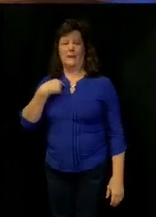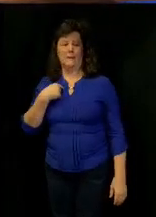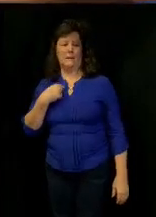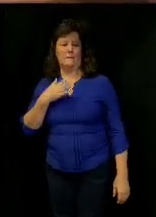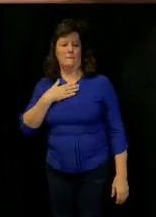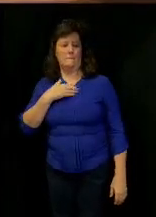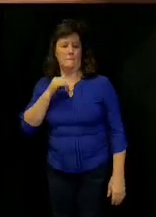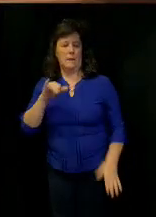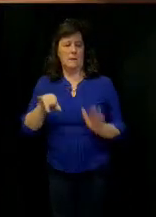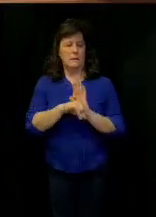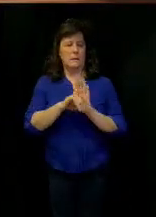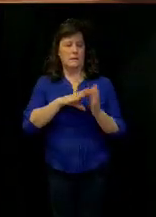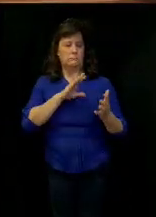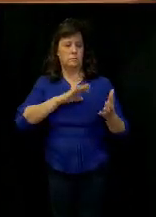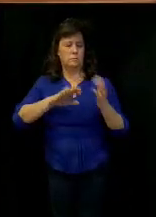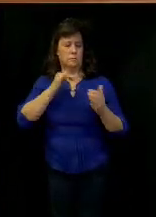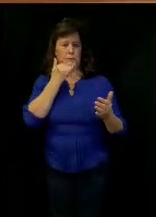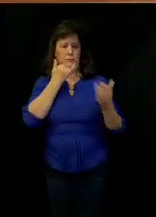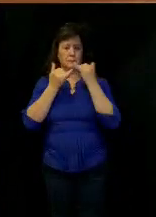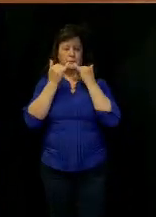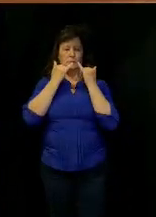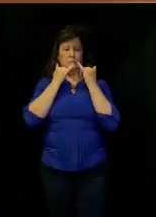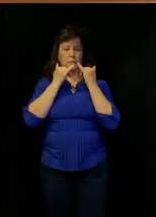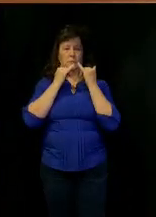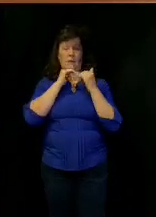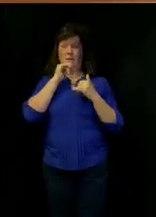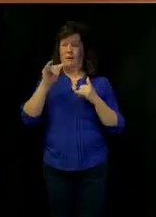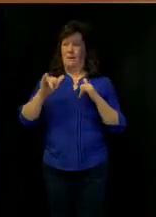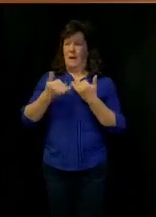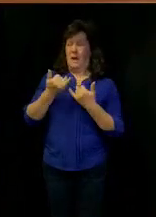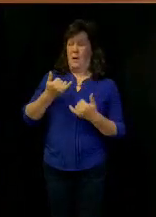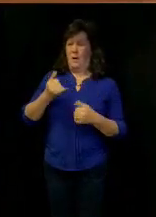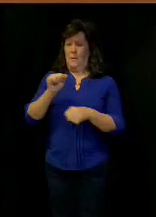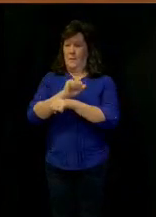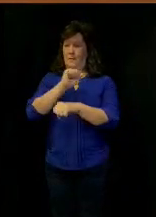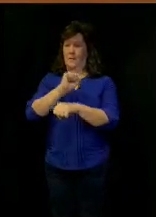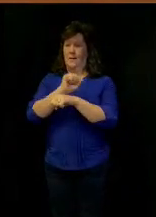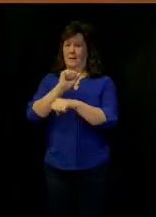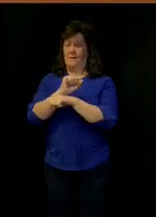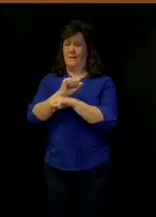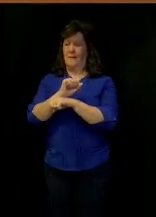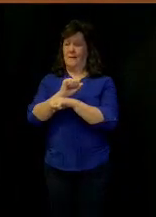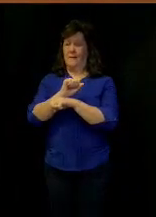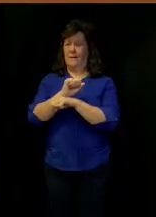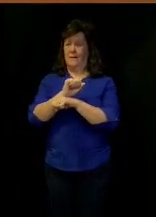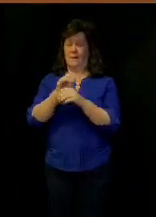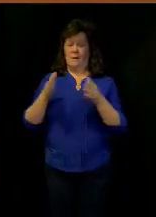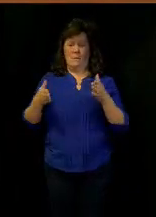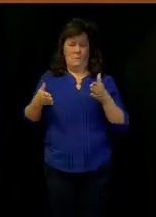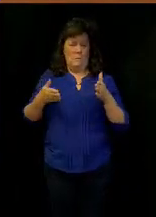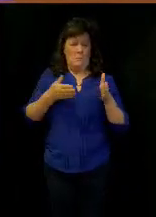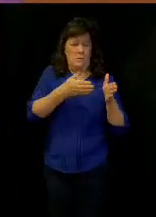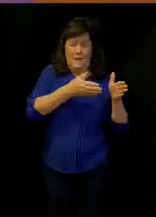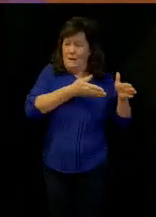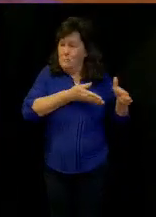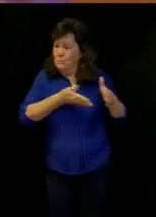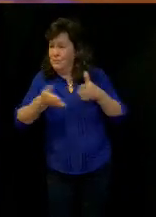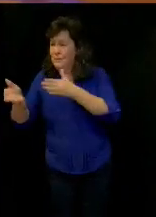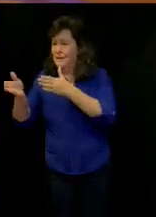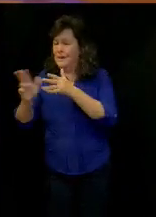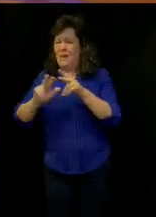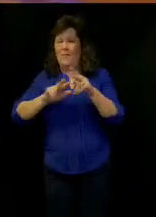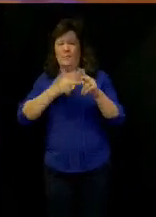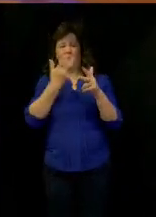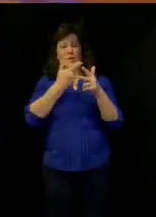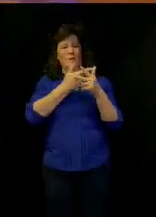am. That's not how I operate. Boom, it sets my life course. And the third reason why it's so important to